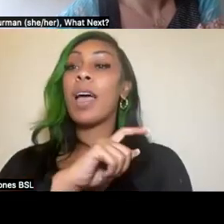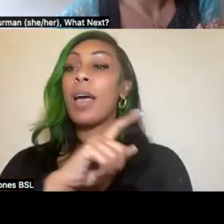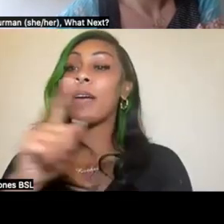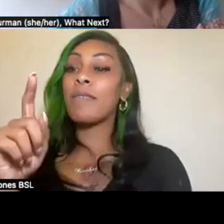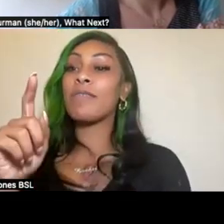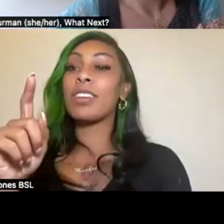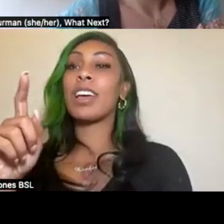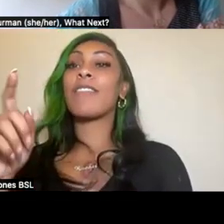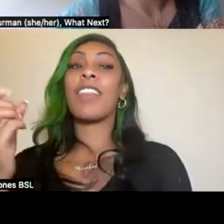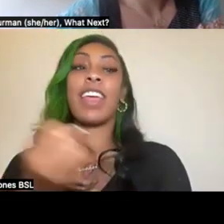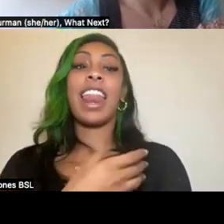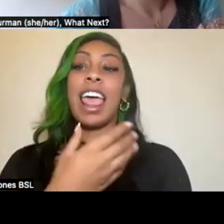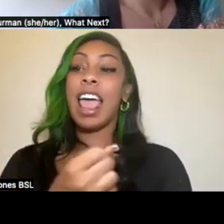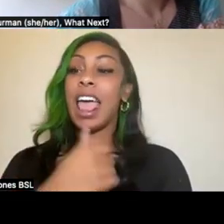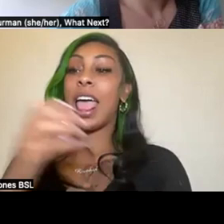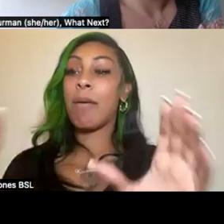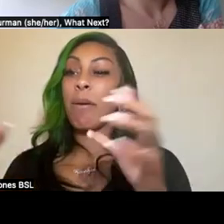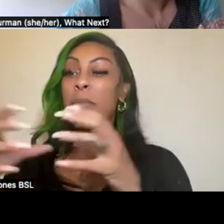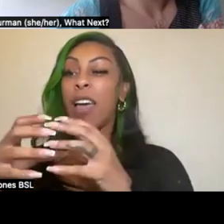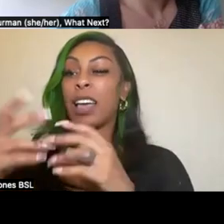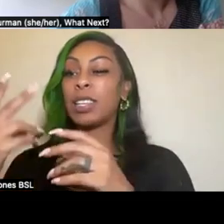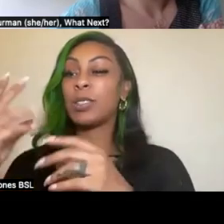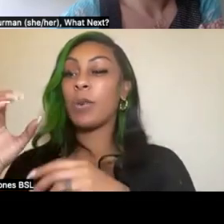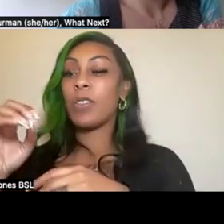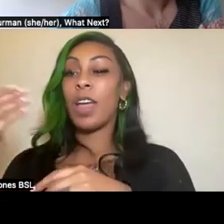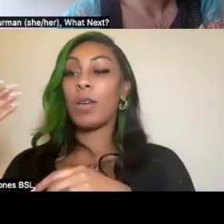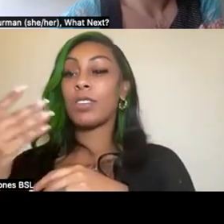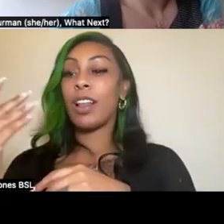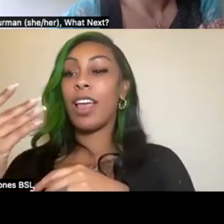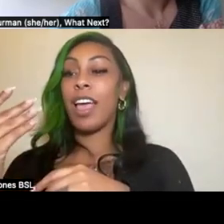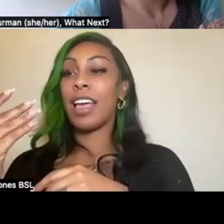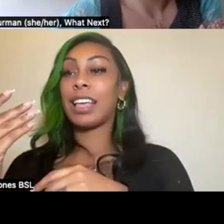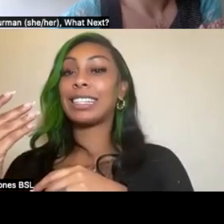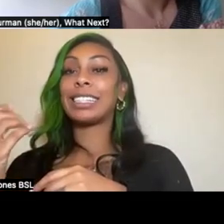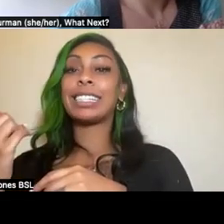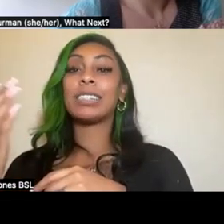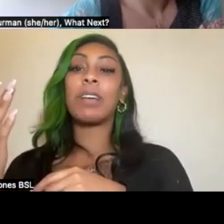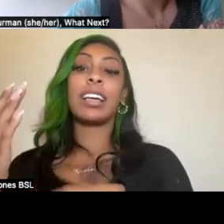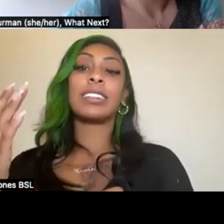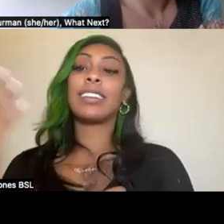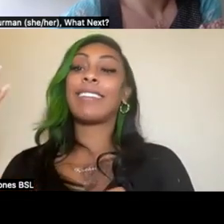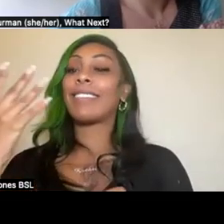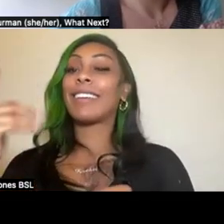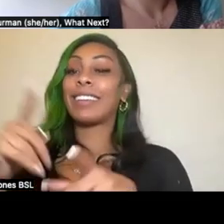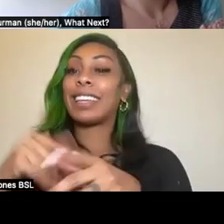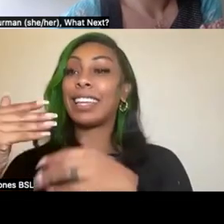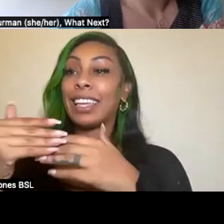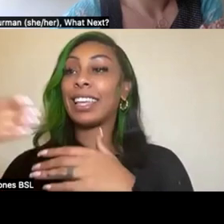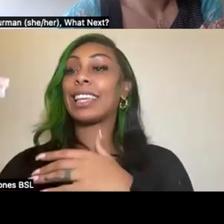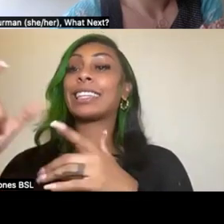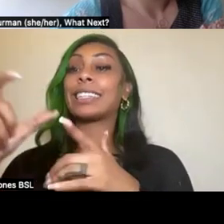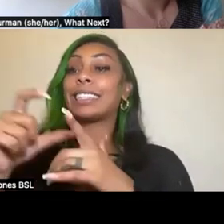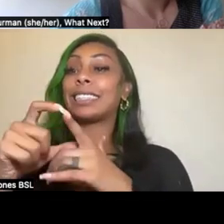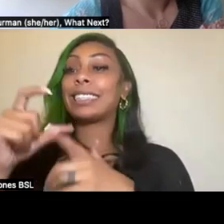for the Labour Party until standing down in 2019, and spent practically 15 years on the DCMS